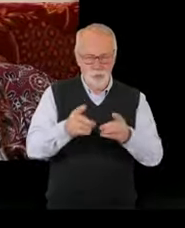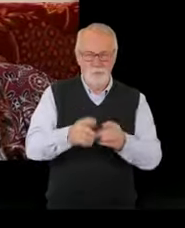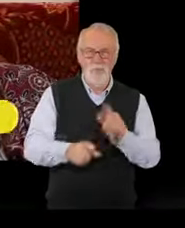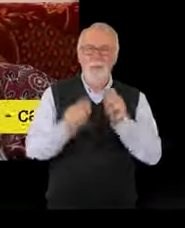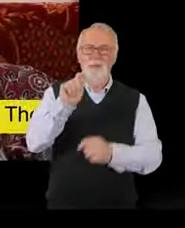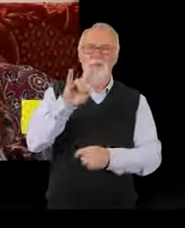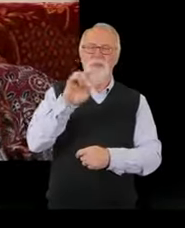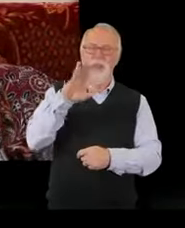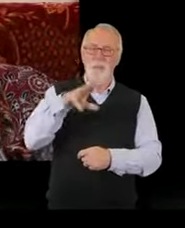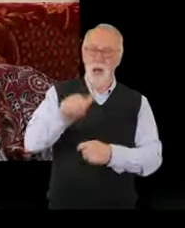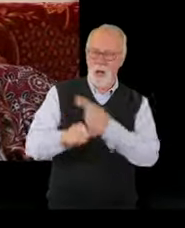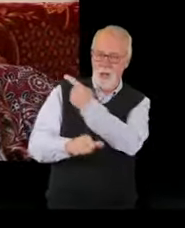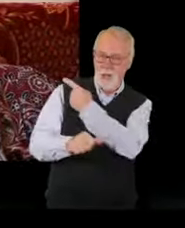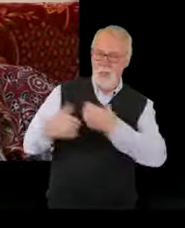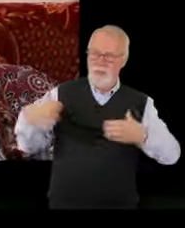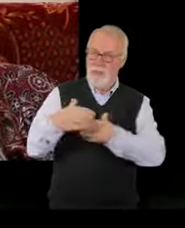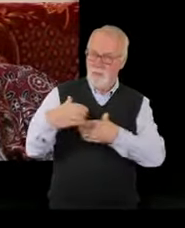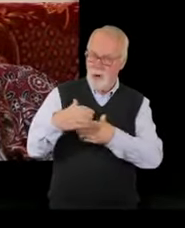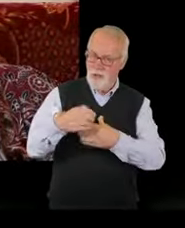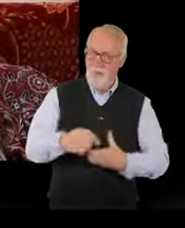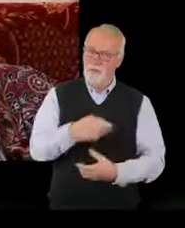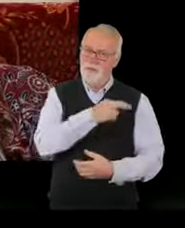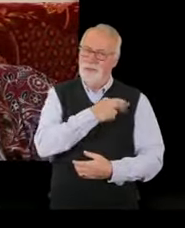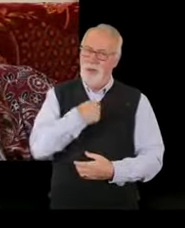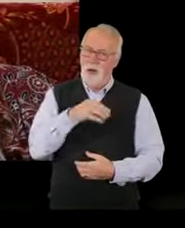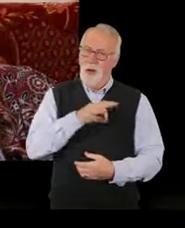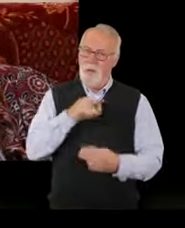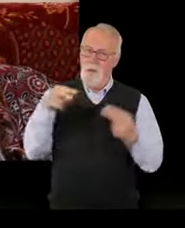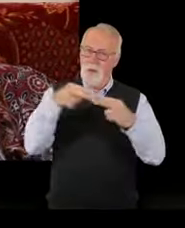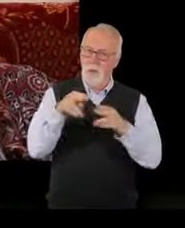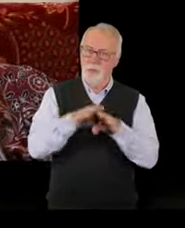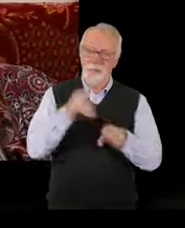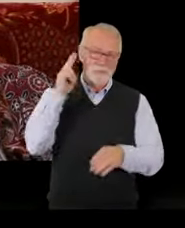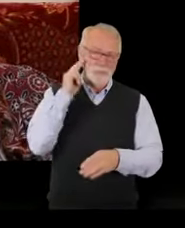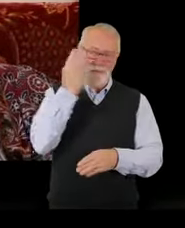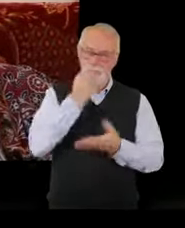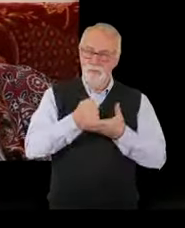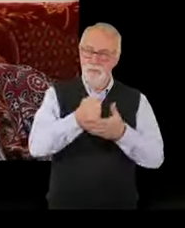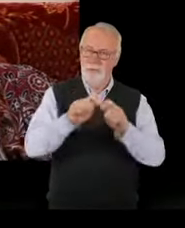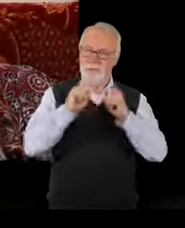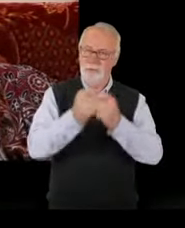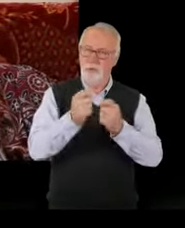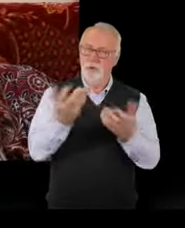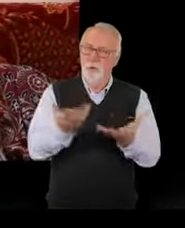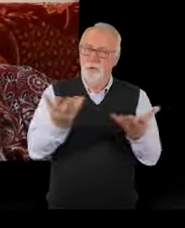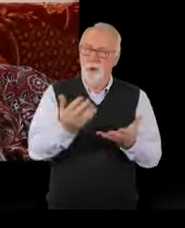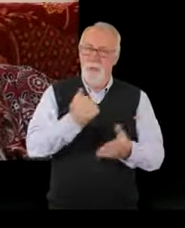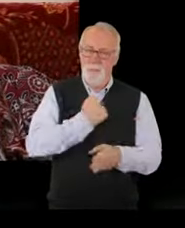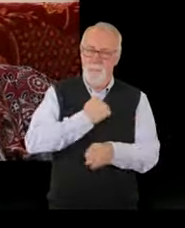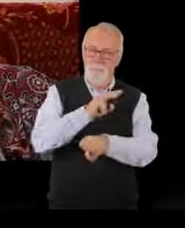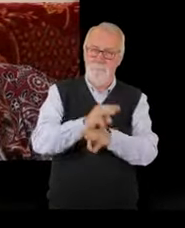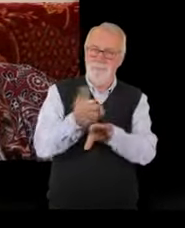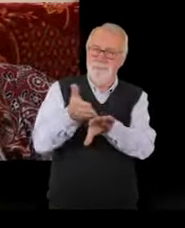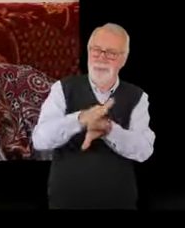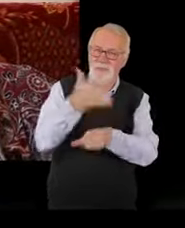whenever our mother died five years ago and I took on responsibility for my brother's affairs. And I considered